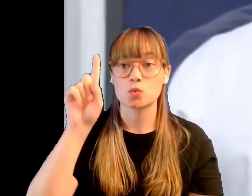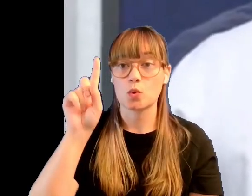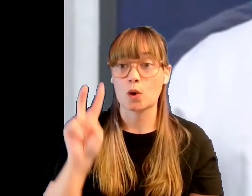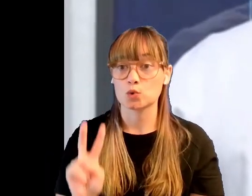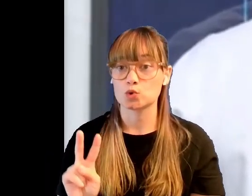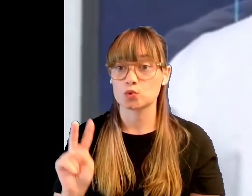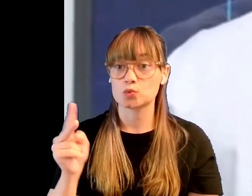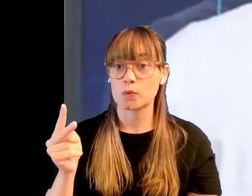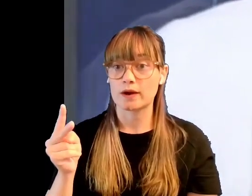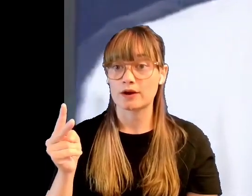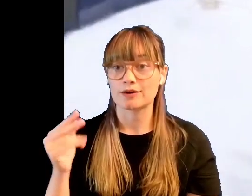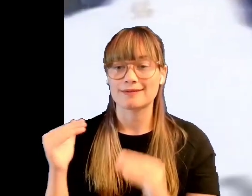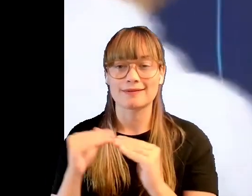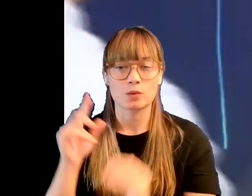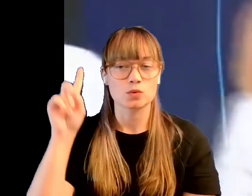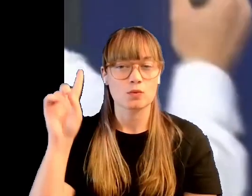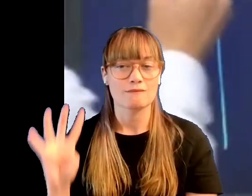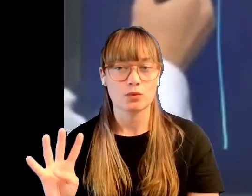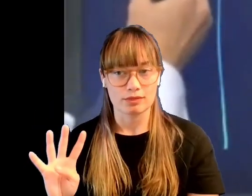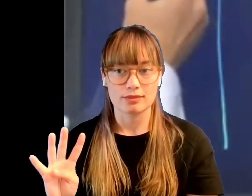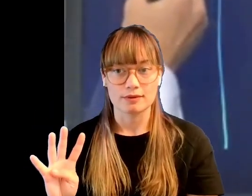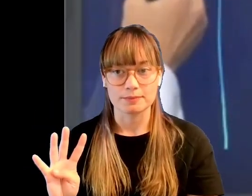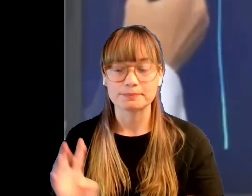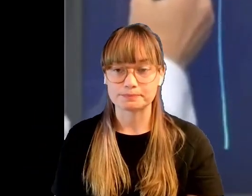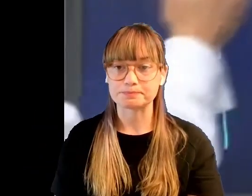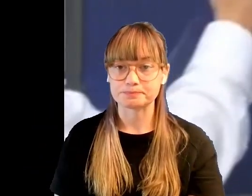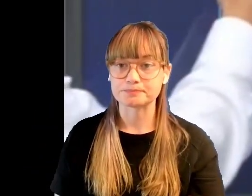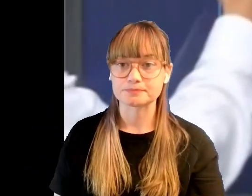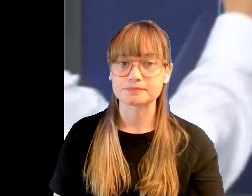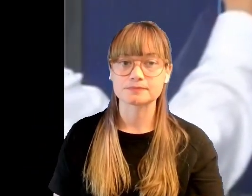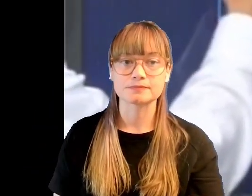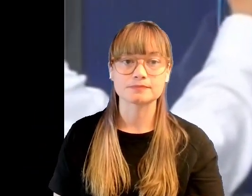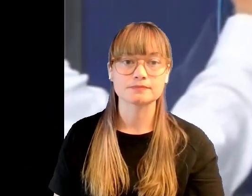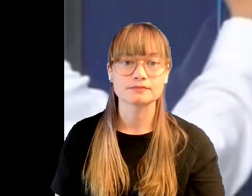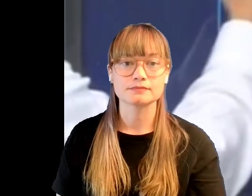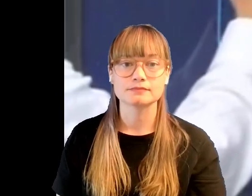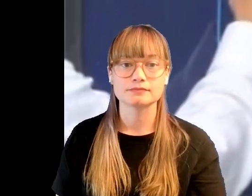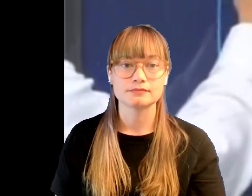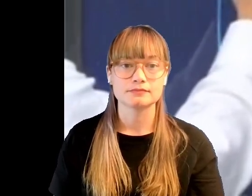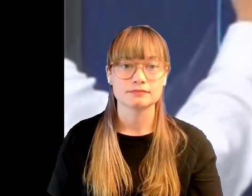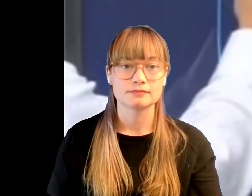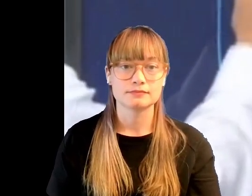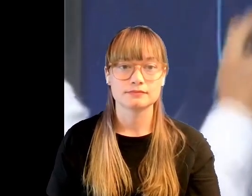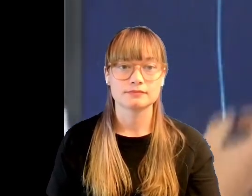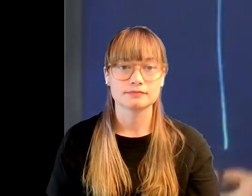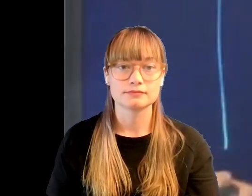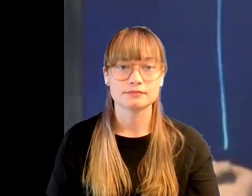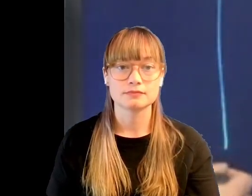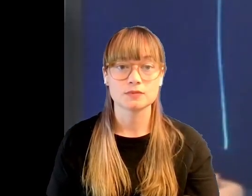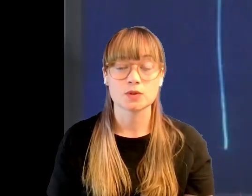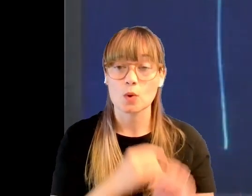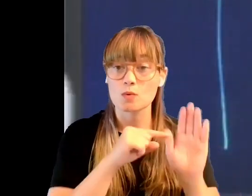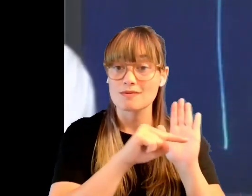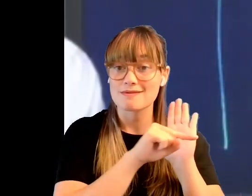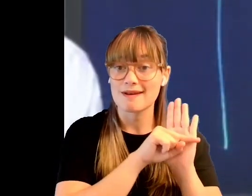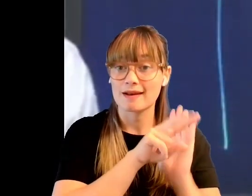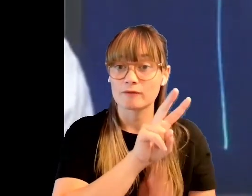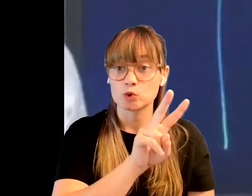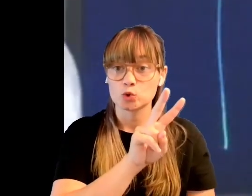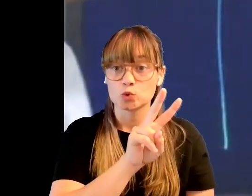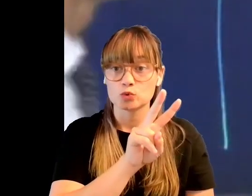y equals 1/4. So when the input is -2, the output is